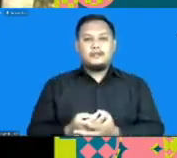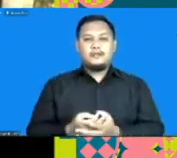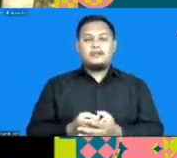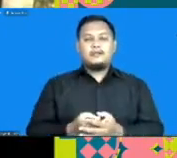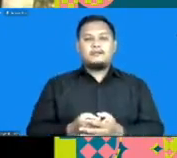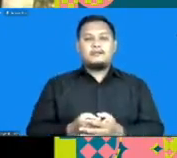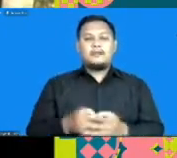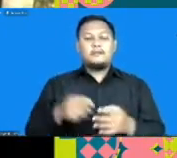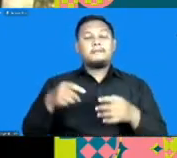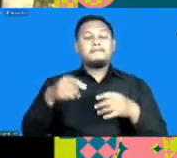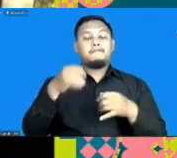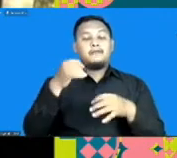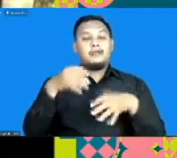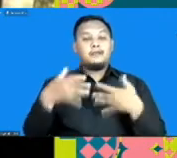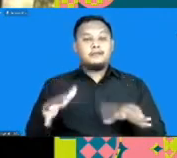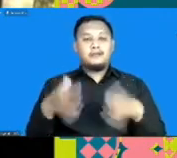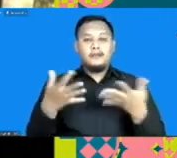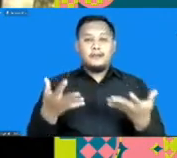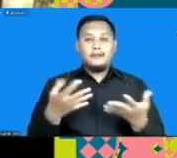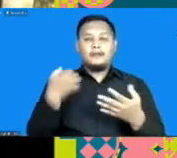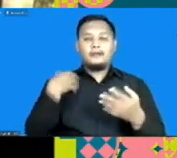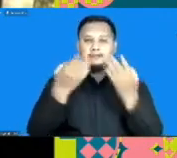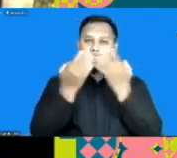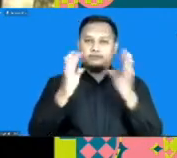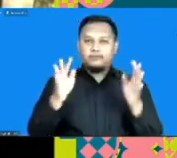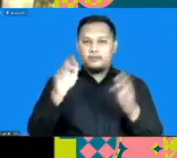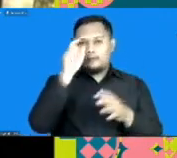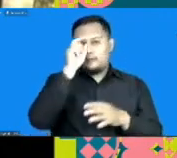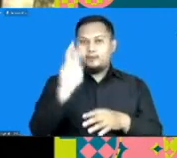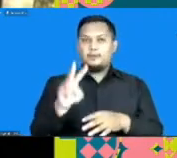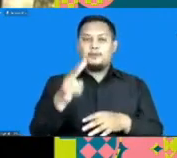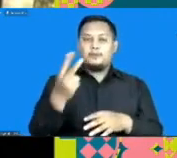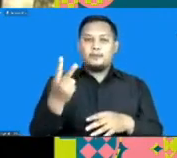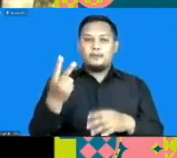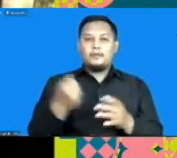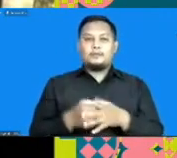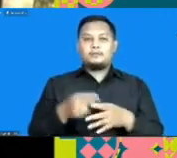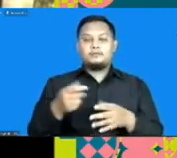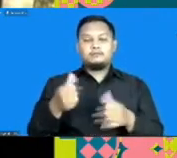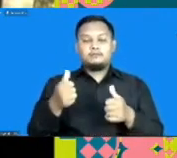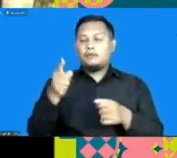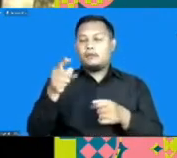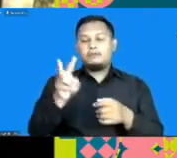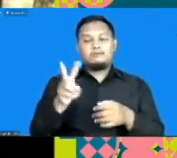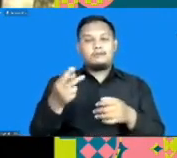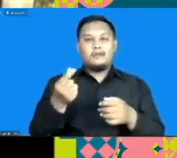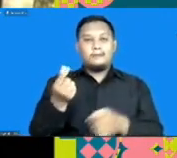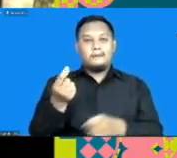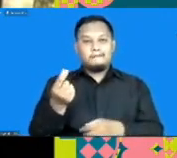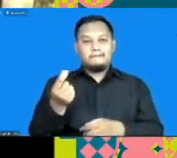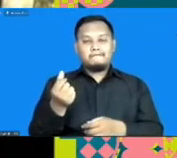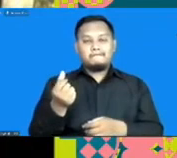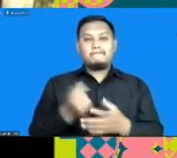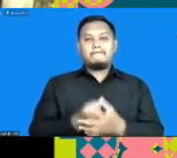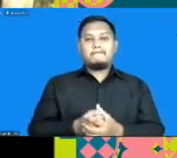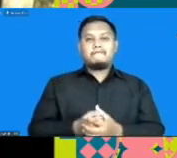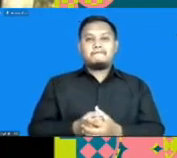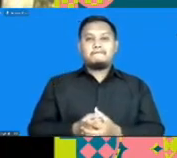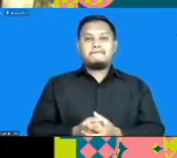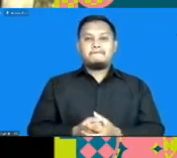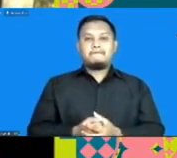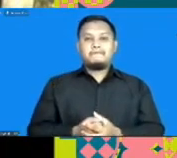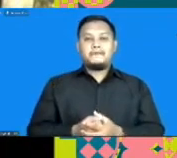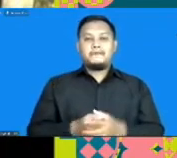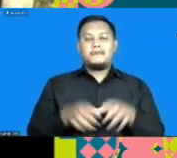change and acceptance toward economical change, economical shifts, and also social change and social